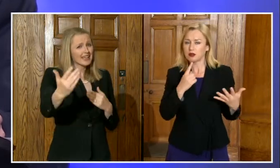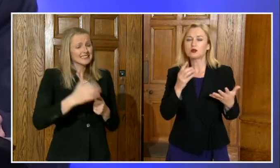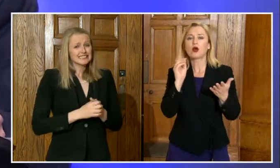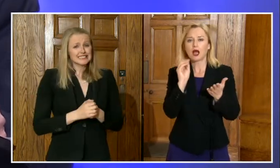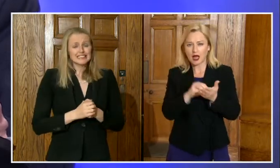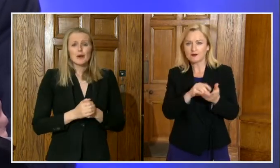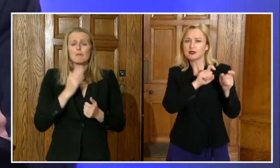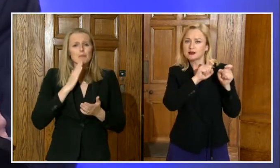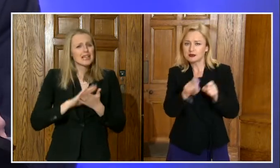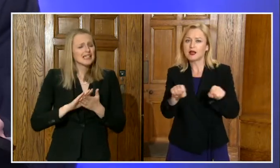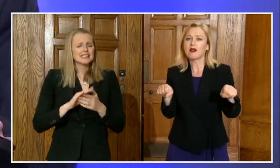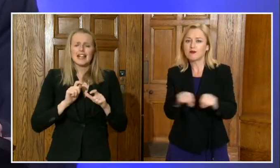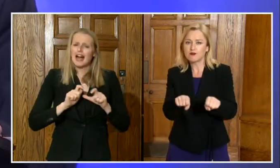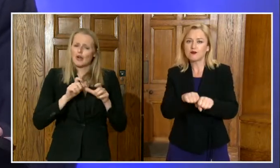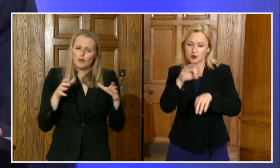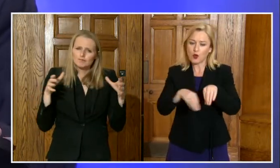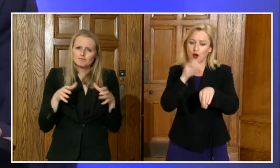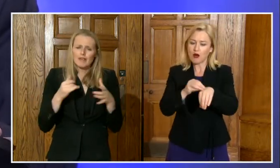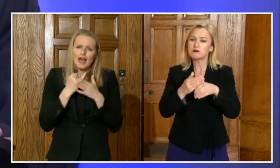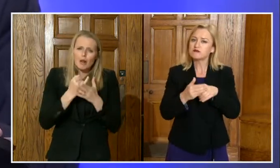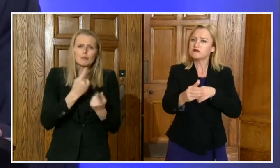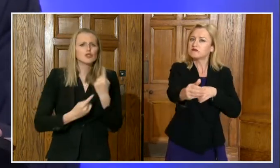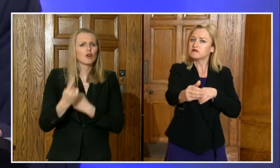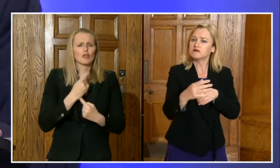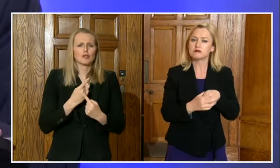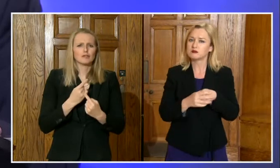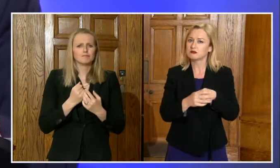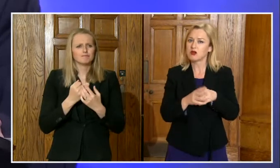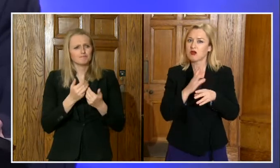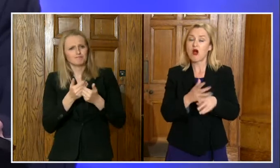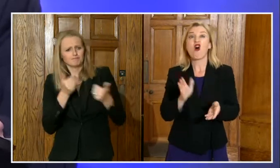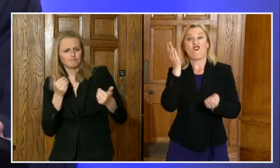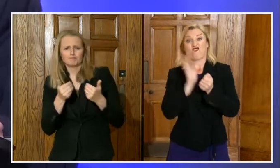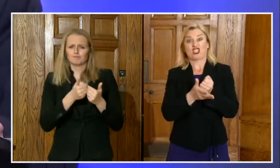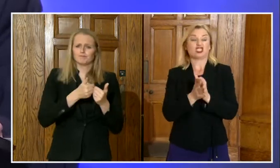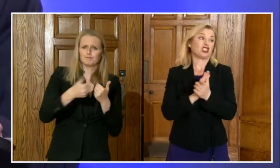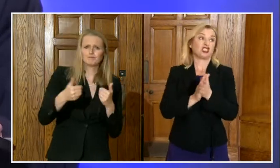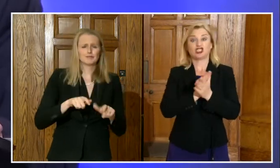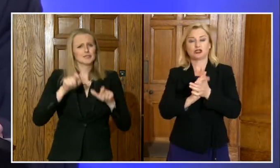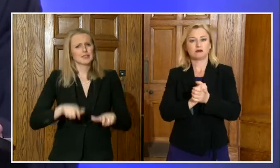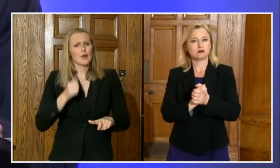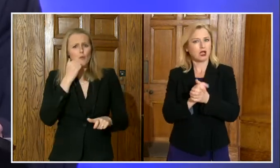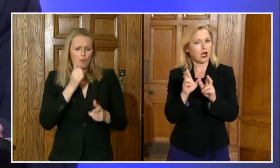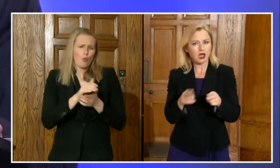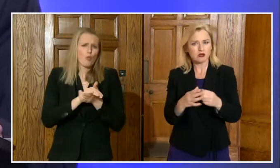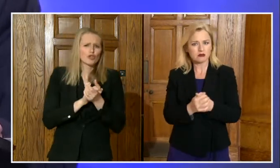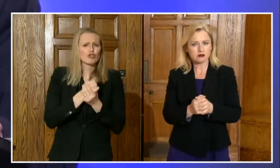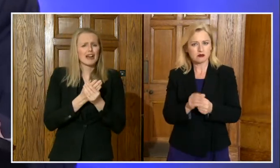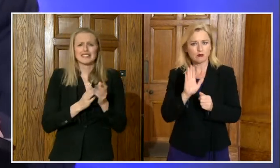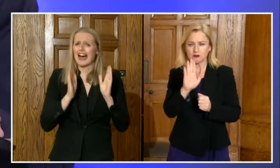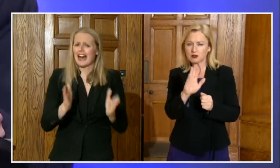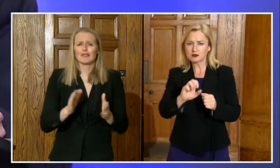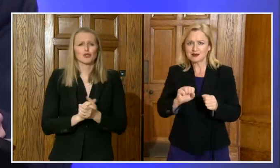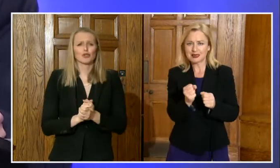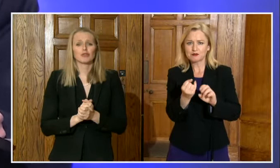thing. We must all stick to social distancing. Any changes to the regulations will be gradual. There will be